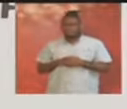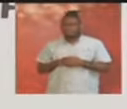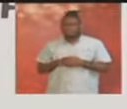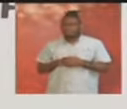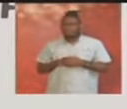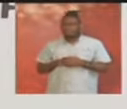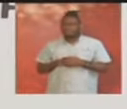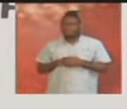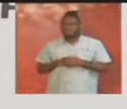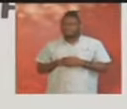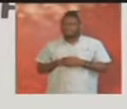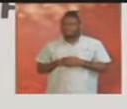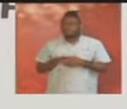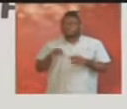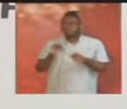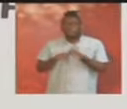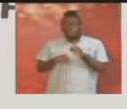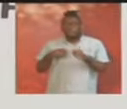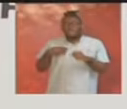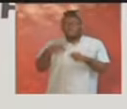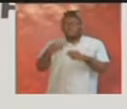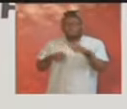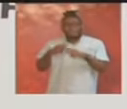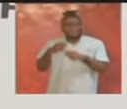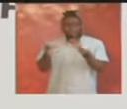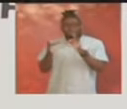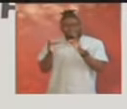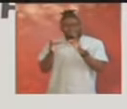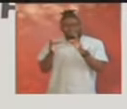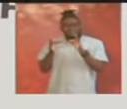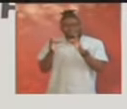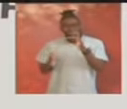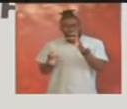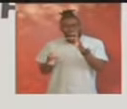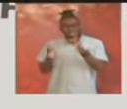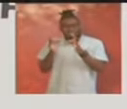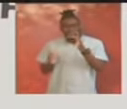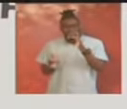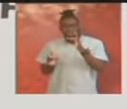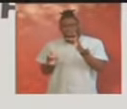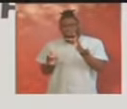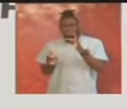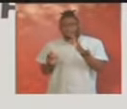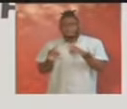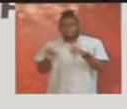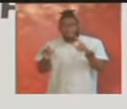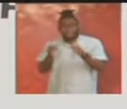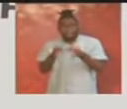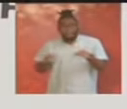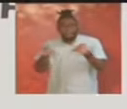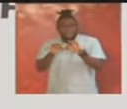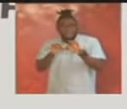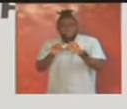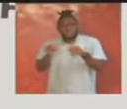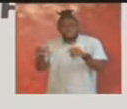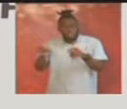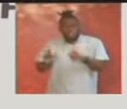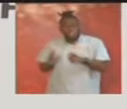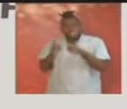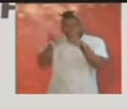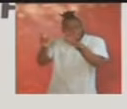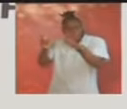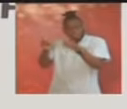And it seems we have some connectivity issues with Dr. Mitchell. It's very unfortunate because the information that she's providing is so critical.